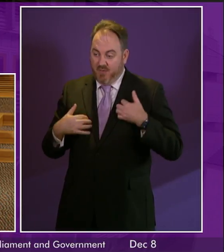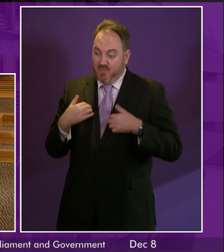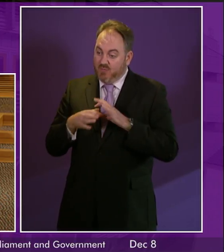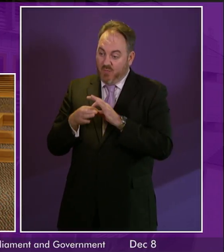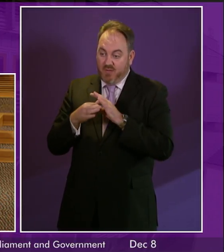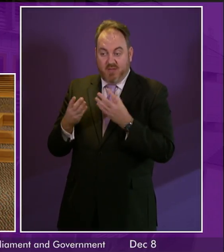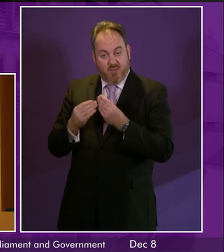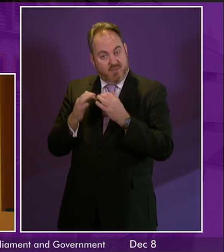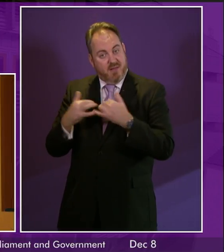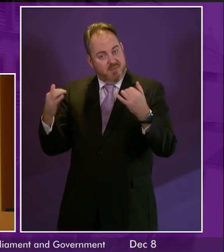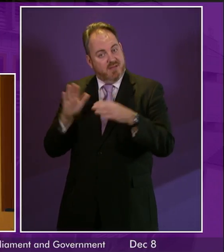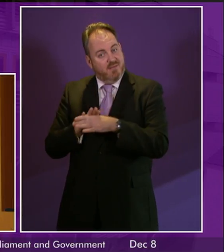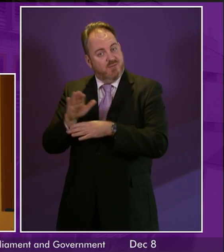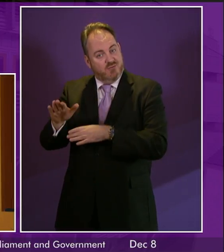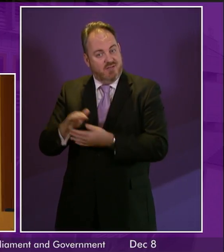with Parliament.